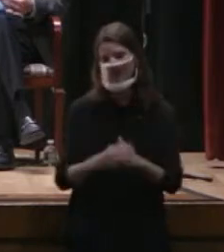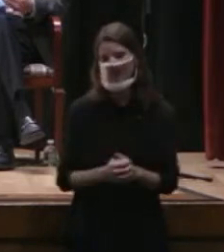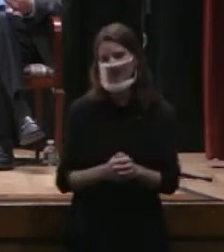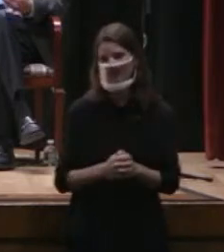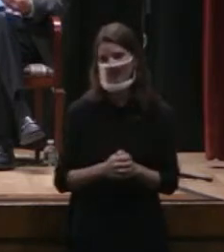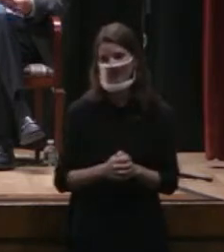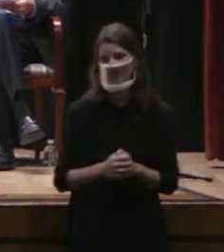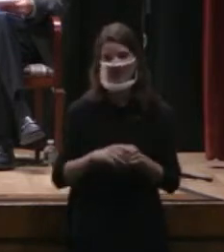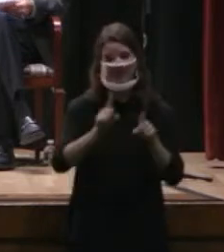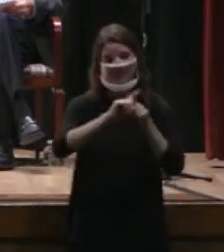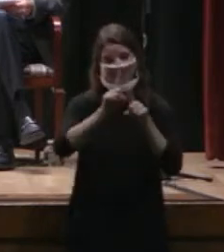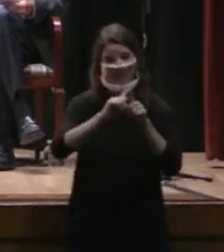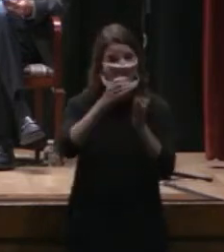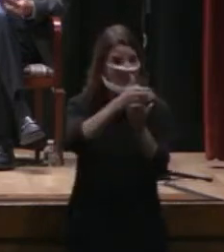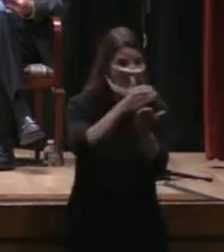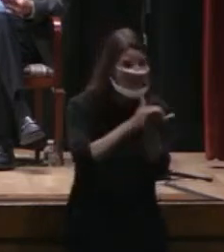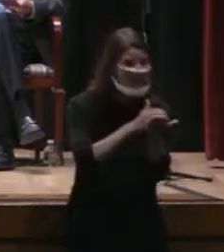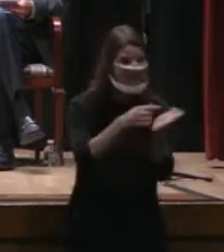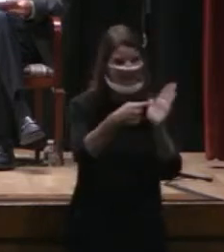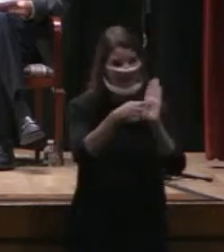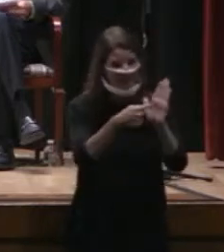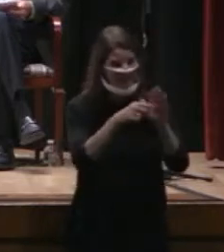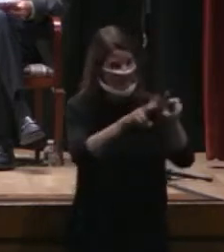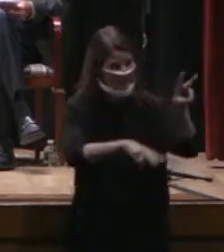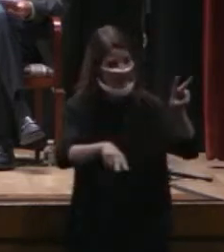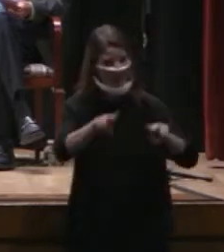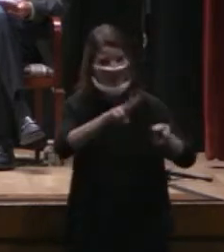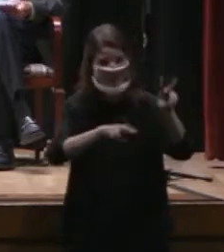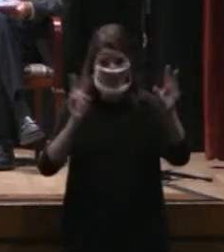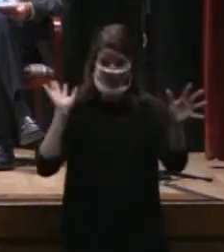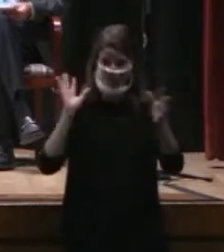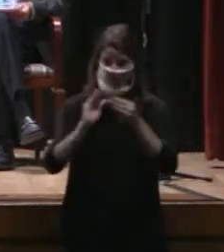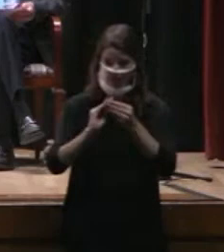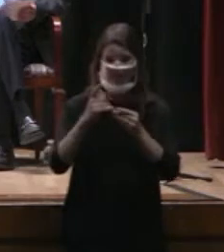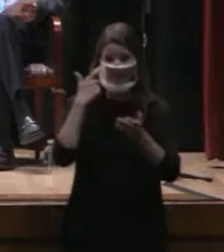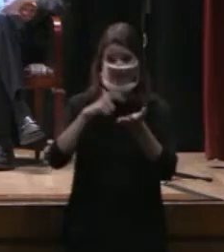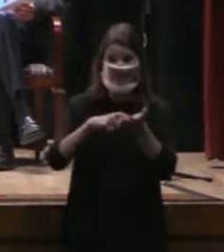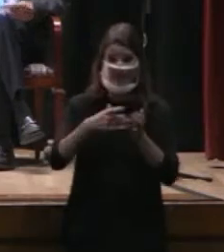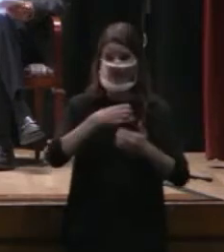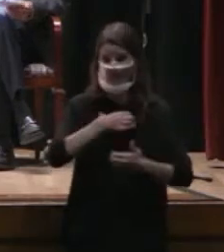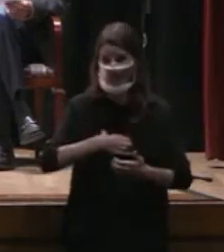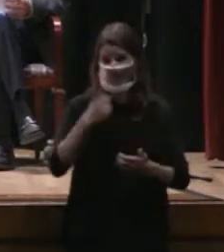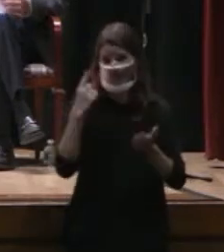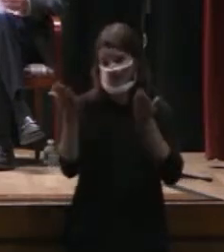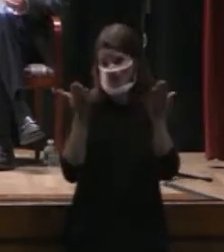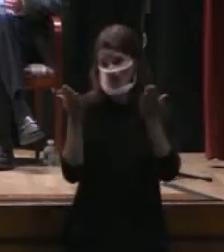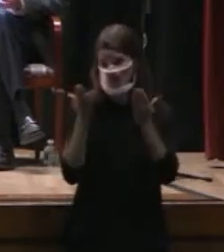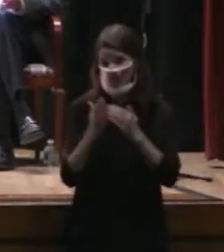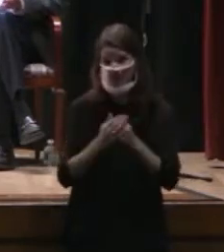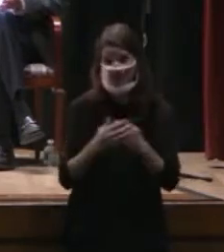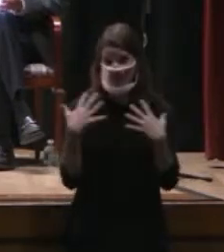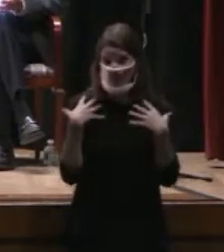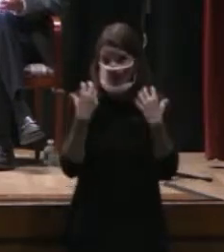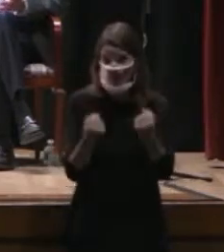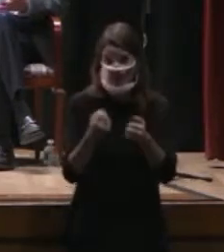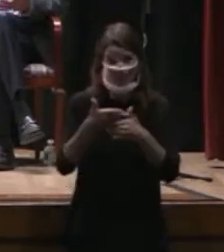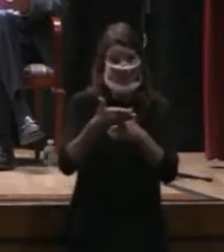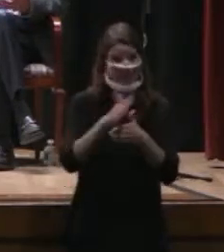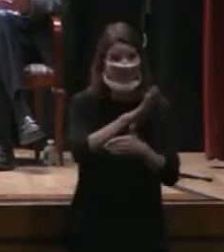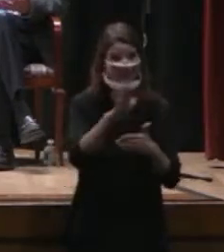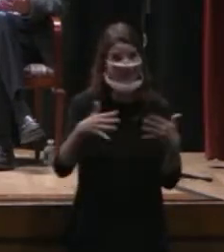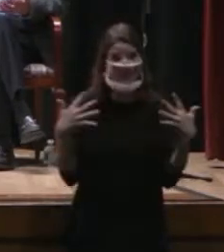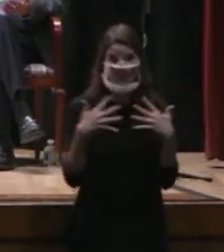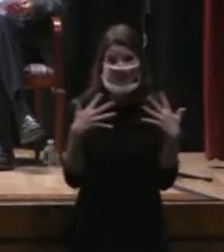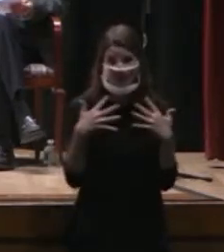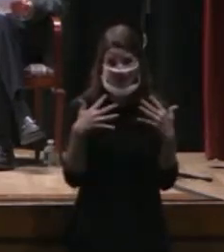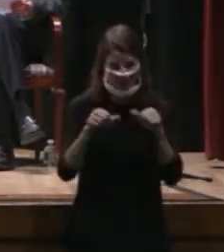All of these lessons and examples demonstrate passion for serving, courage to share your fears and